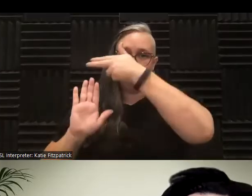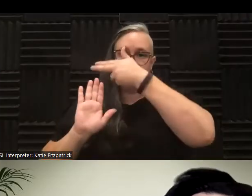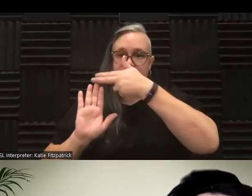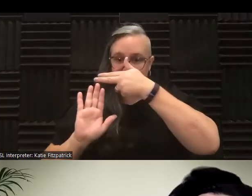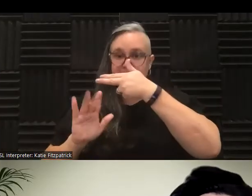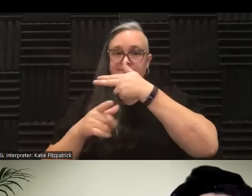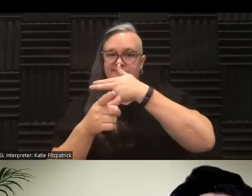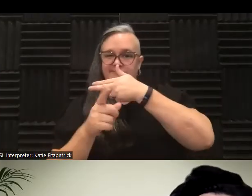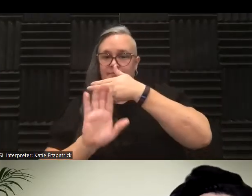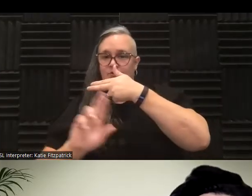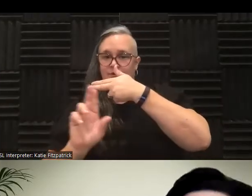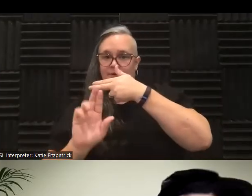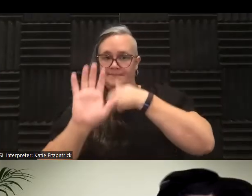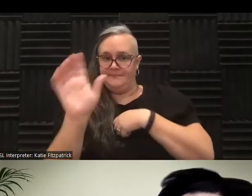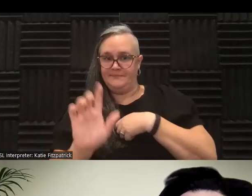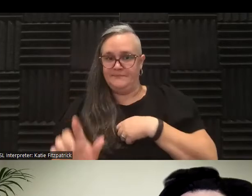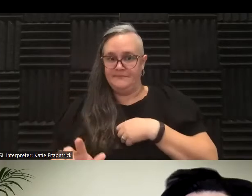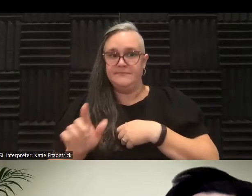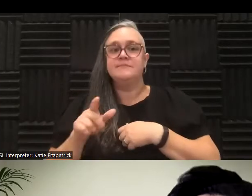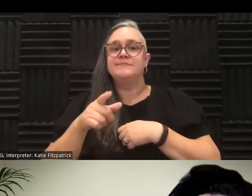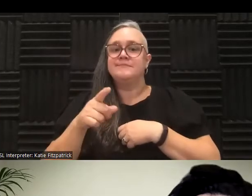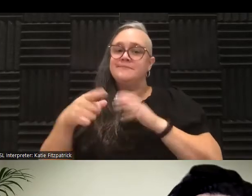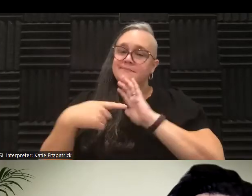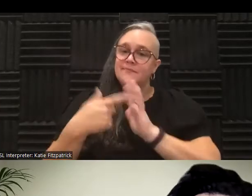here that depicts each of the